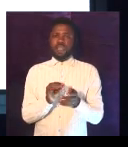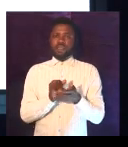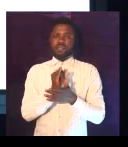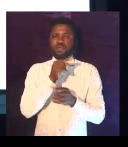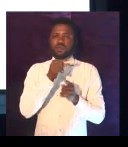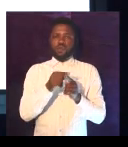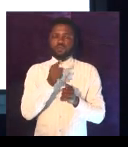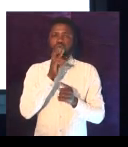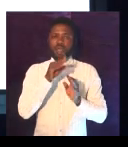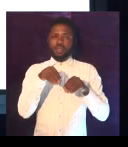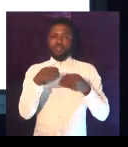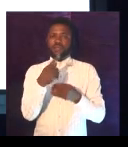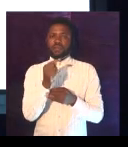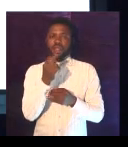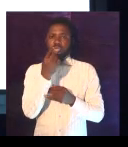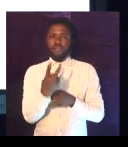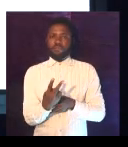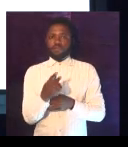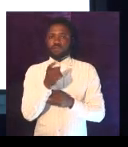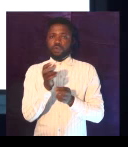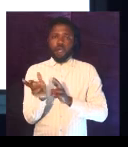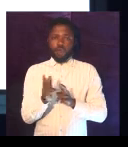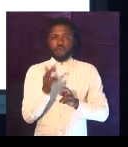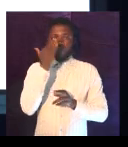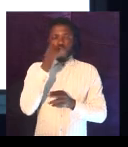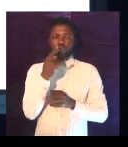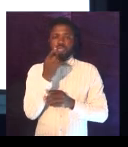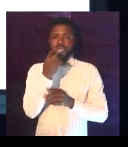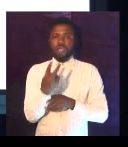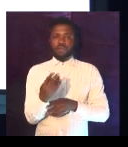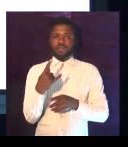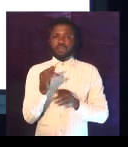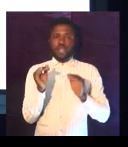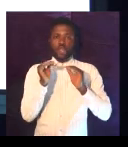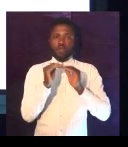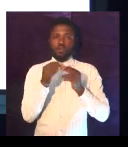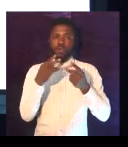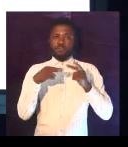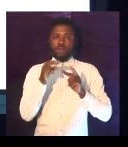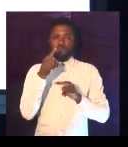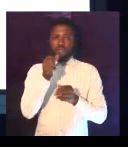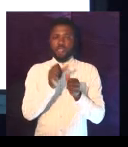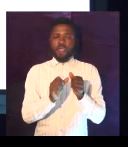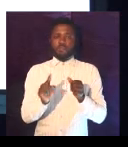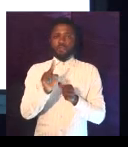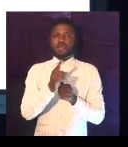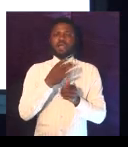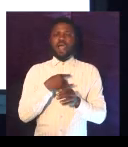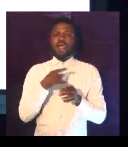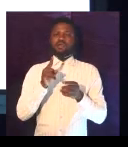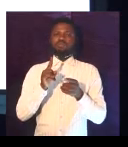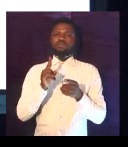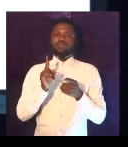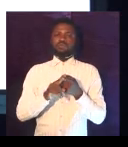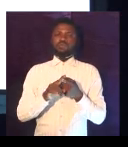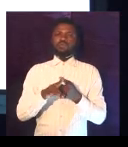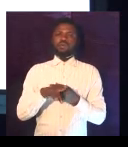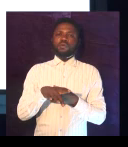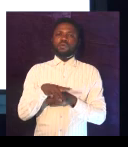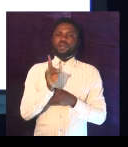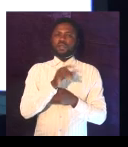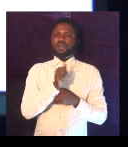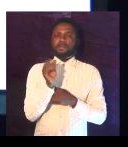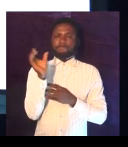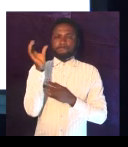come. That is when you are given the average. You already know the average, the equal value for everybody, and you are told